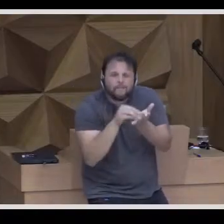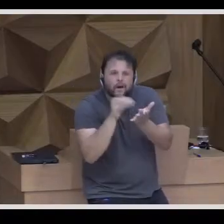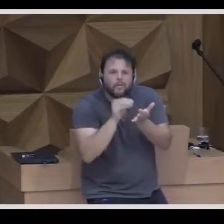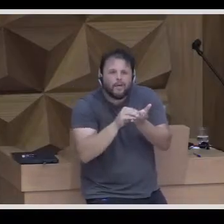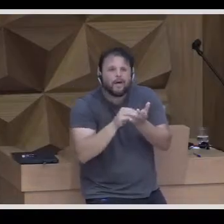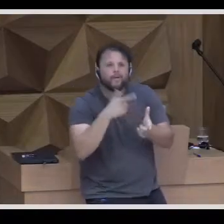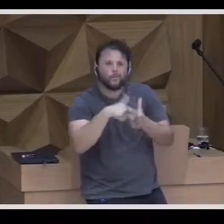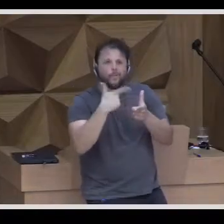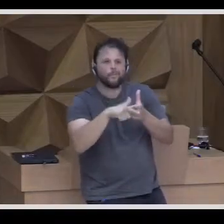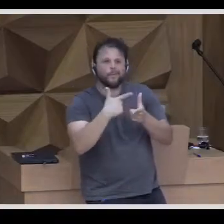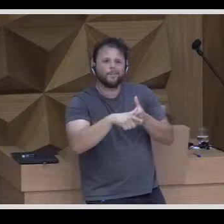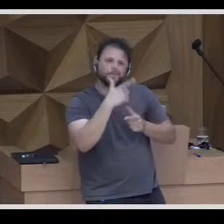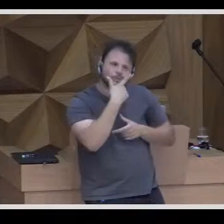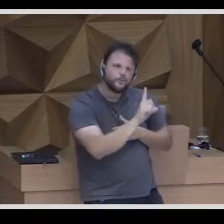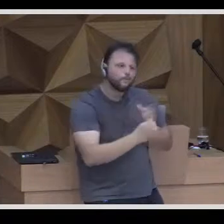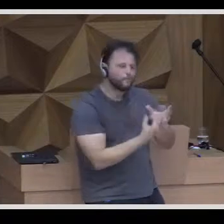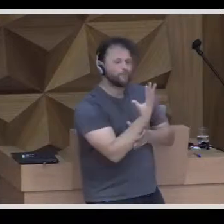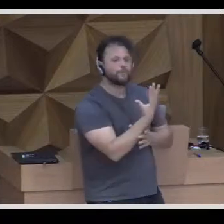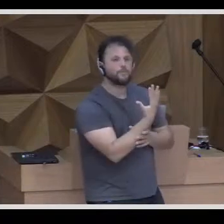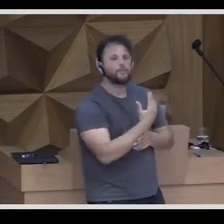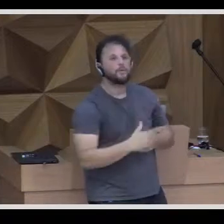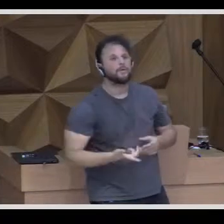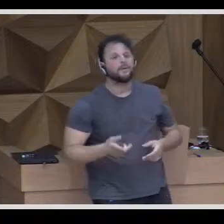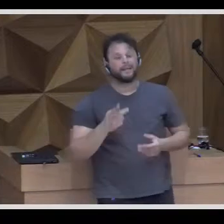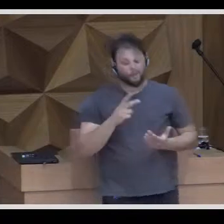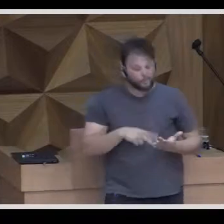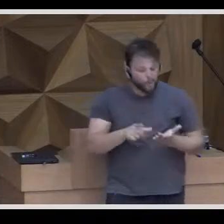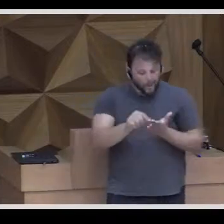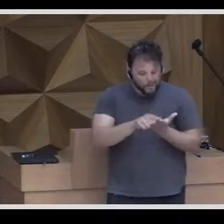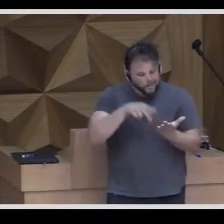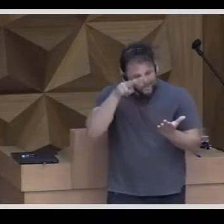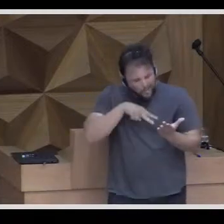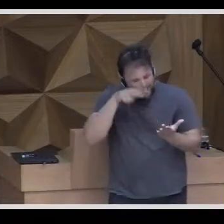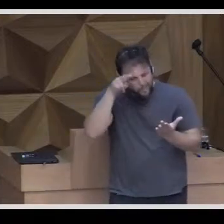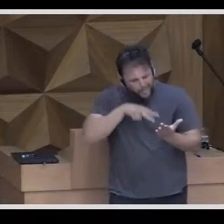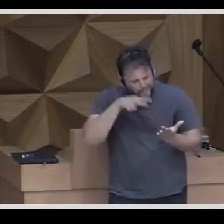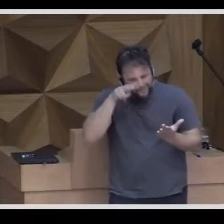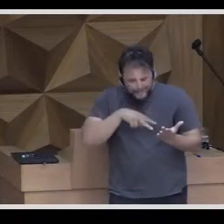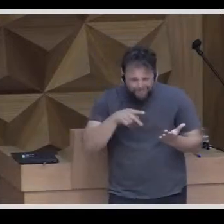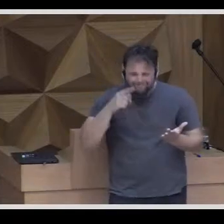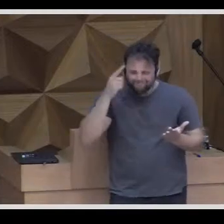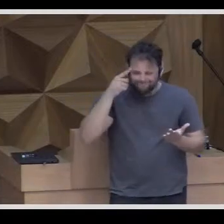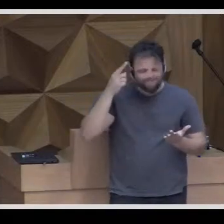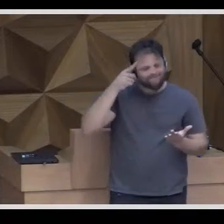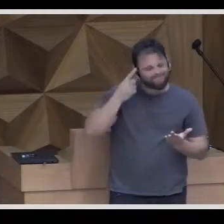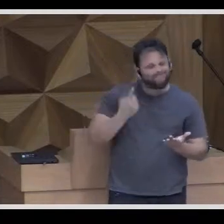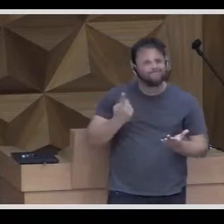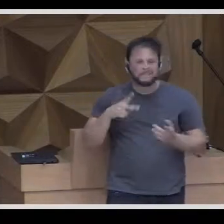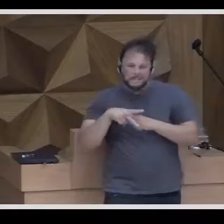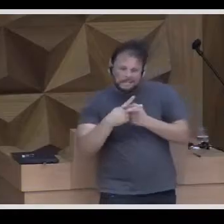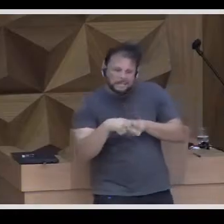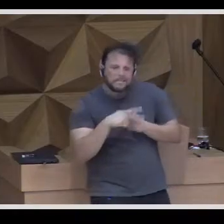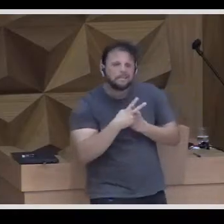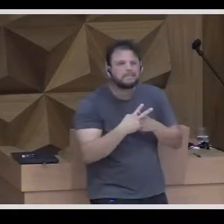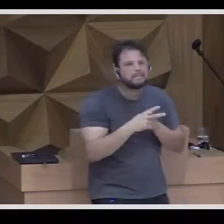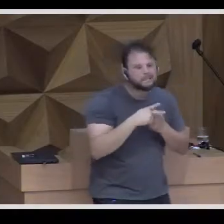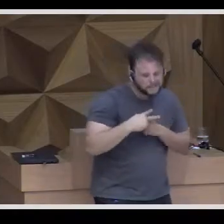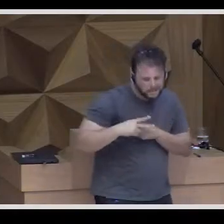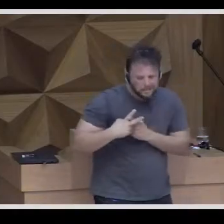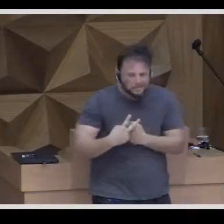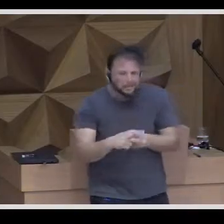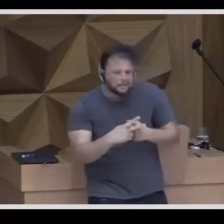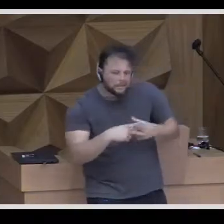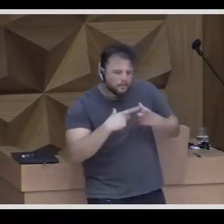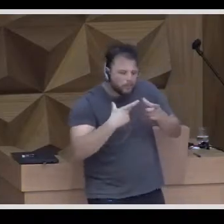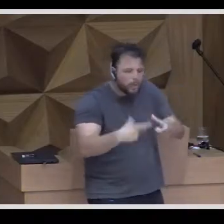all the time. And it used to be the case that I would only review papers from places where I would publish. So it's